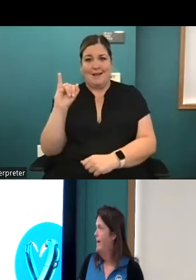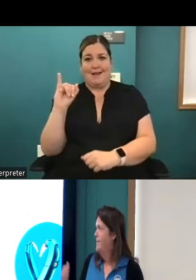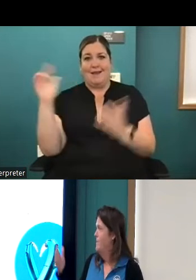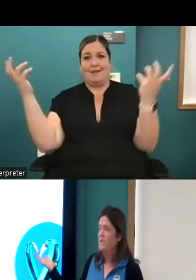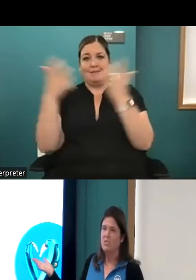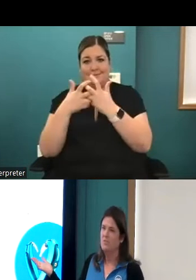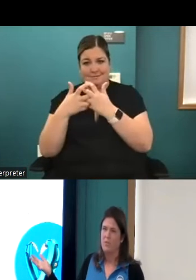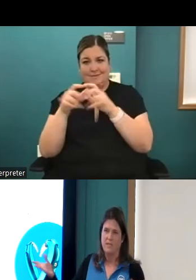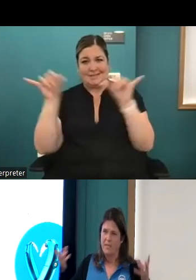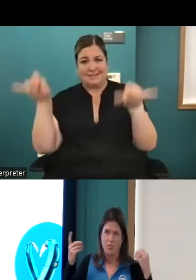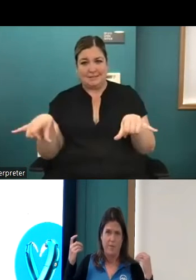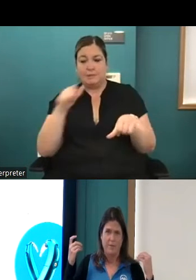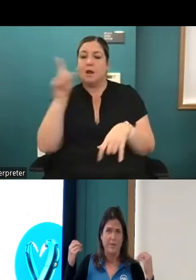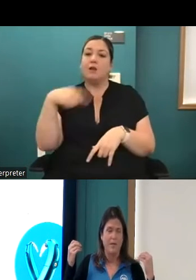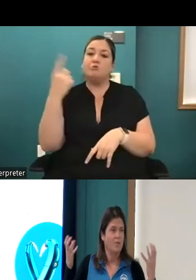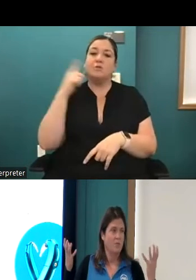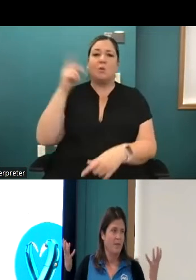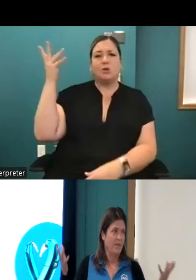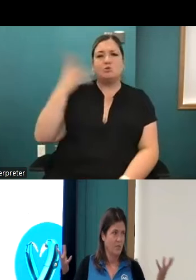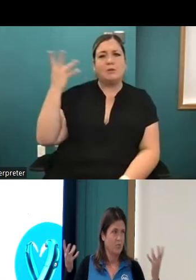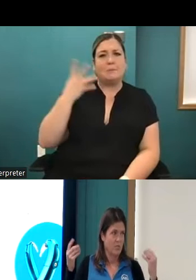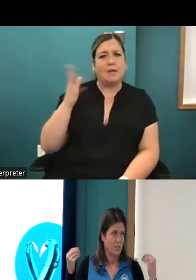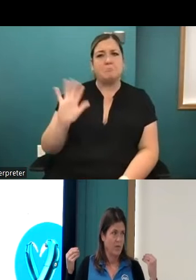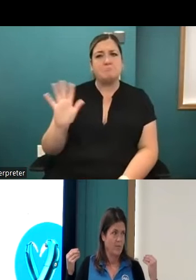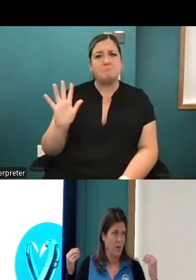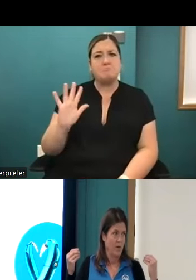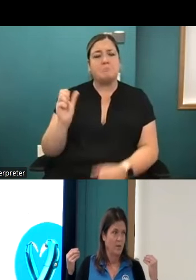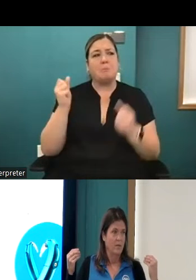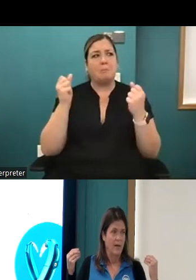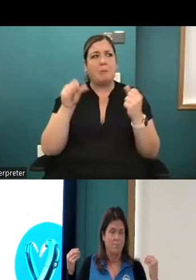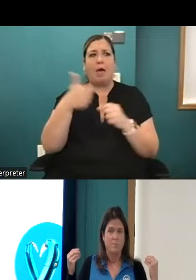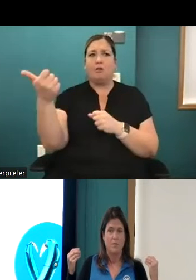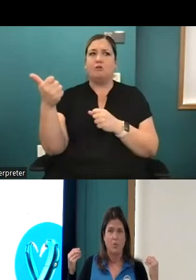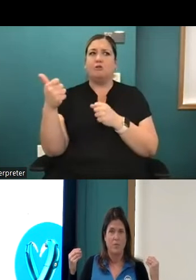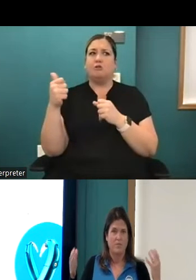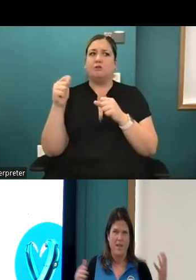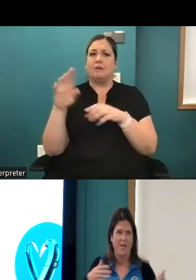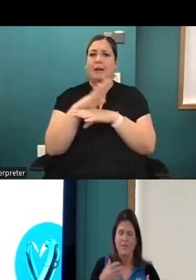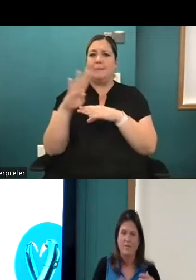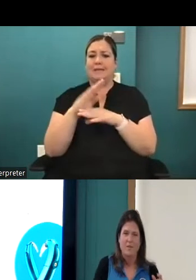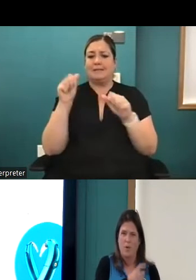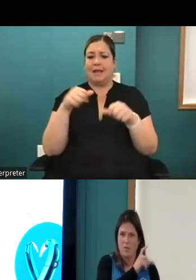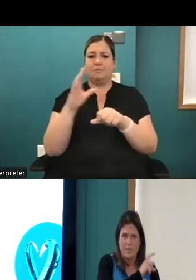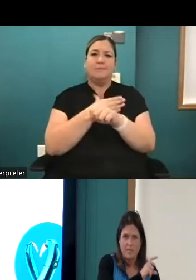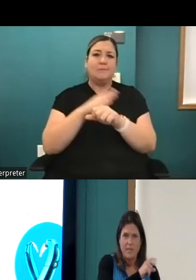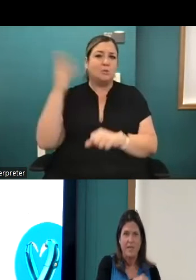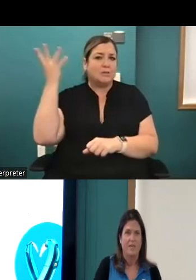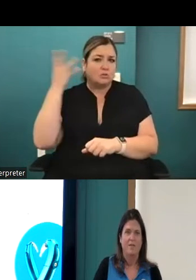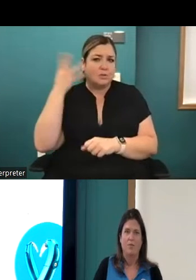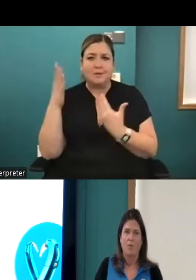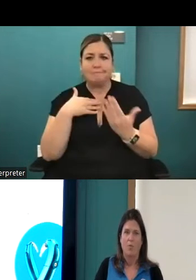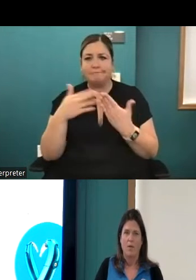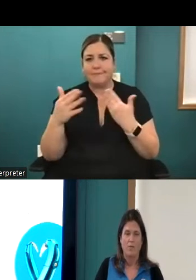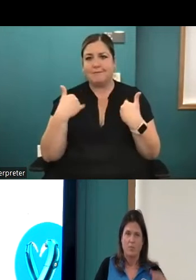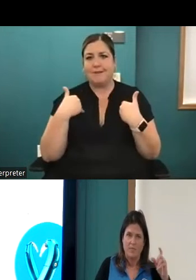So not just for things like streaming, because other manufacturers can stream as well to both ears if they have, whether it's a